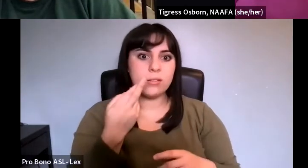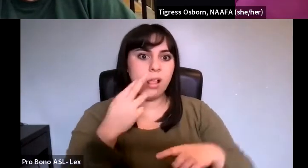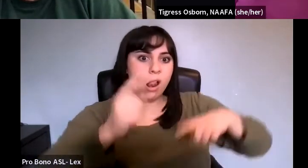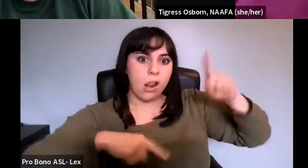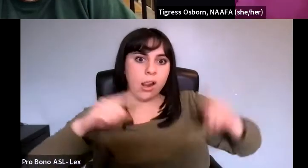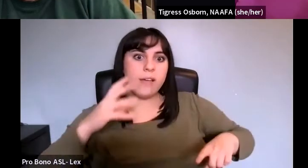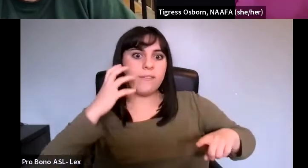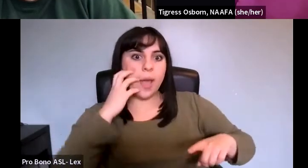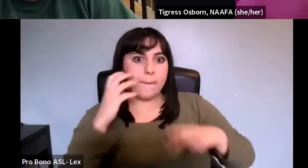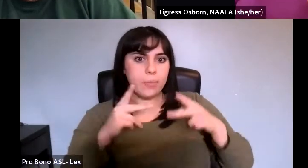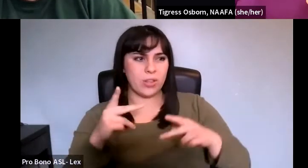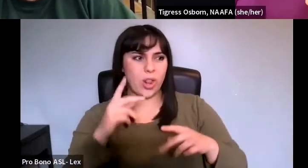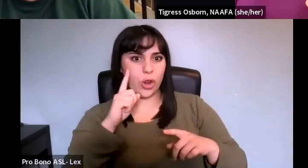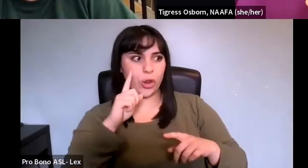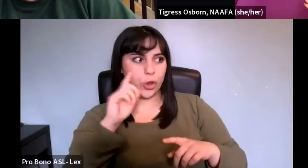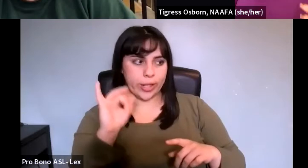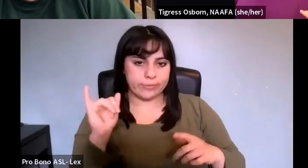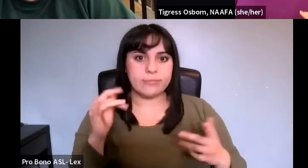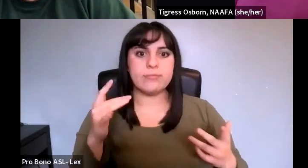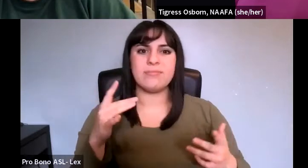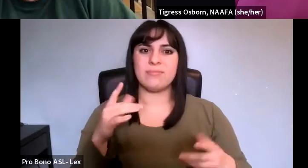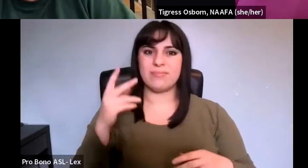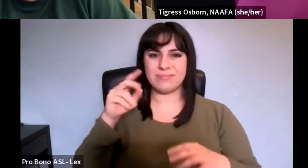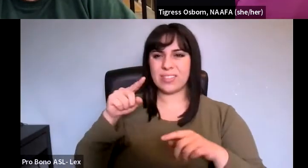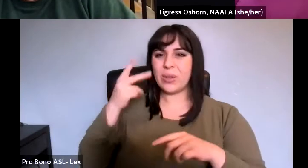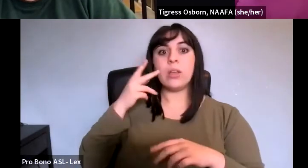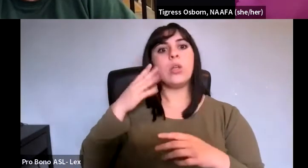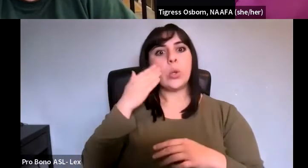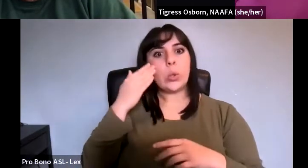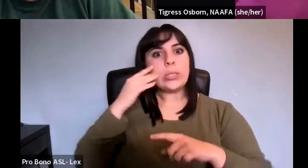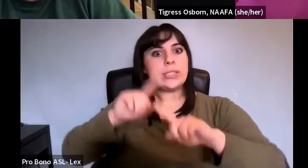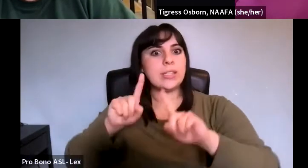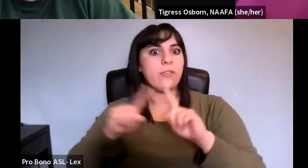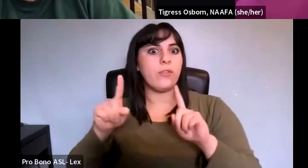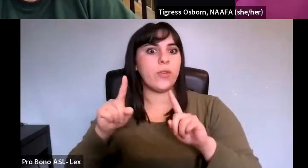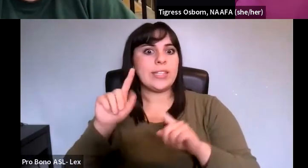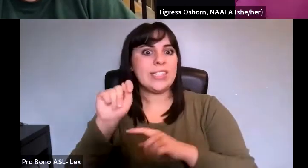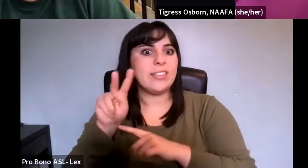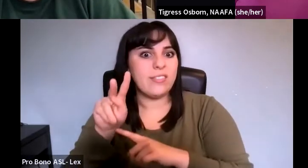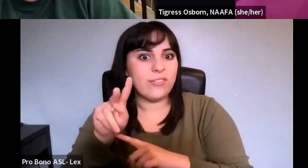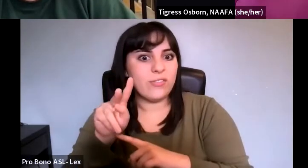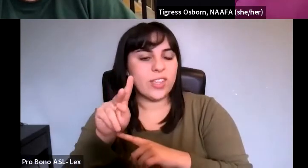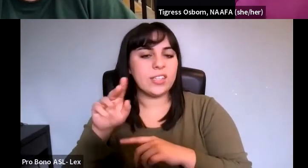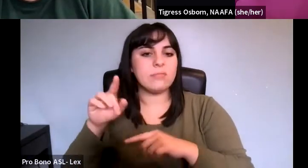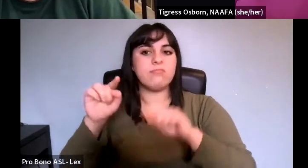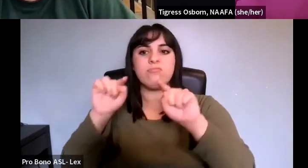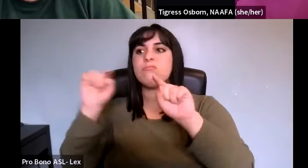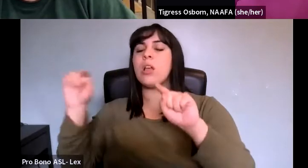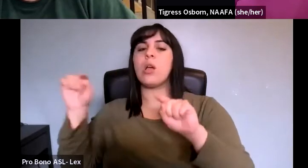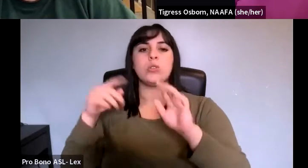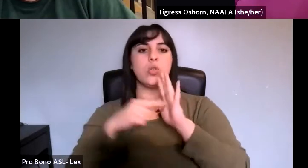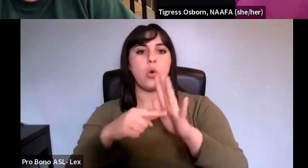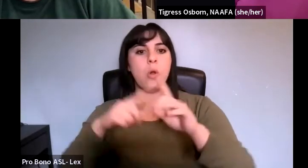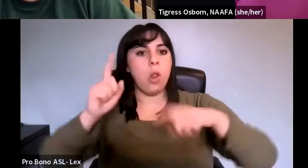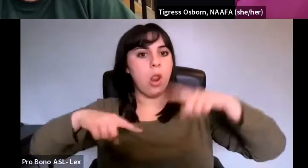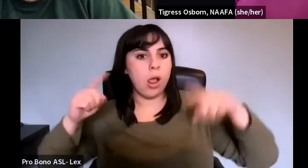or any of those kinds of things, you see a variety of bodies. And if you don't, you kind of act